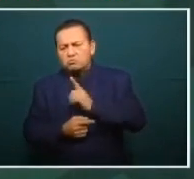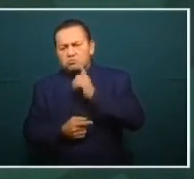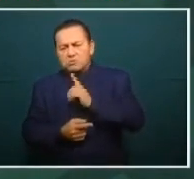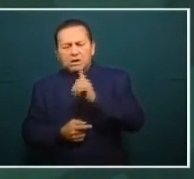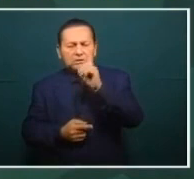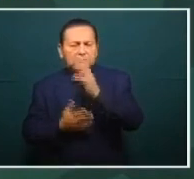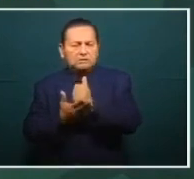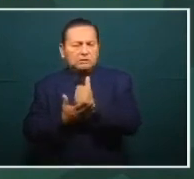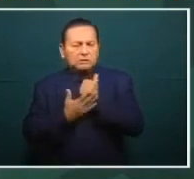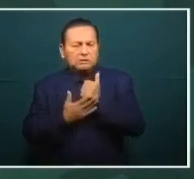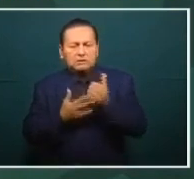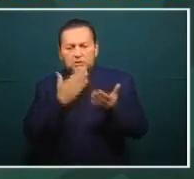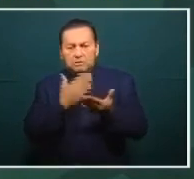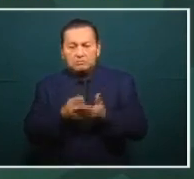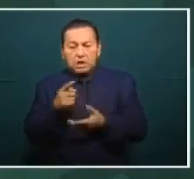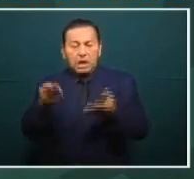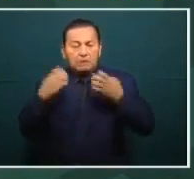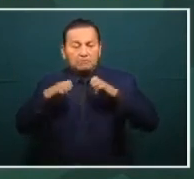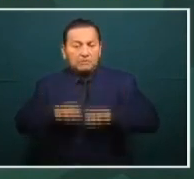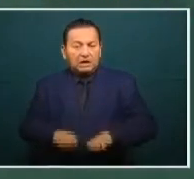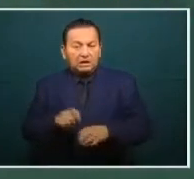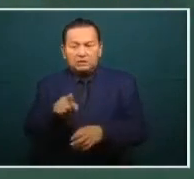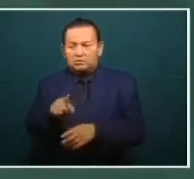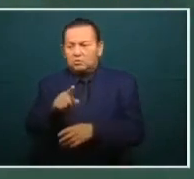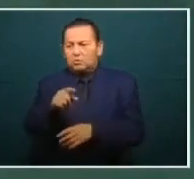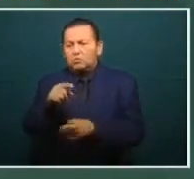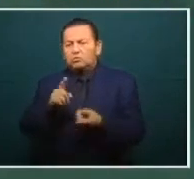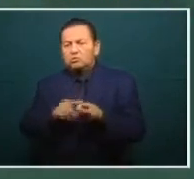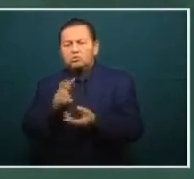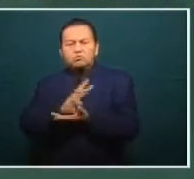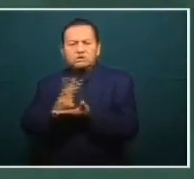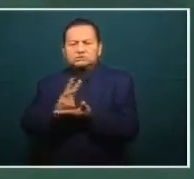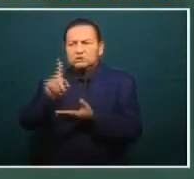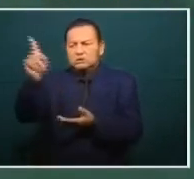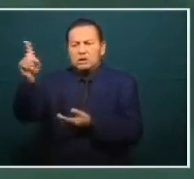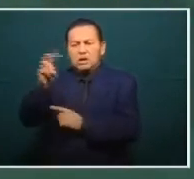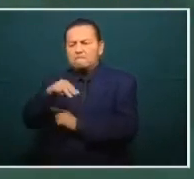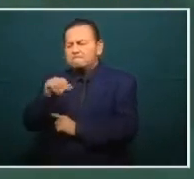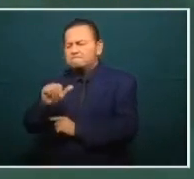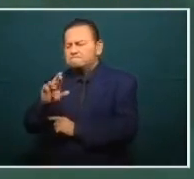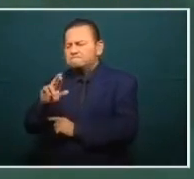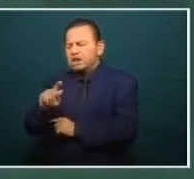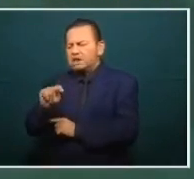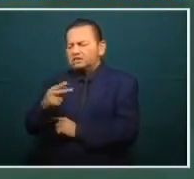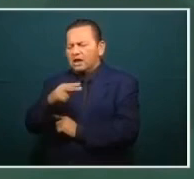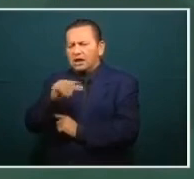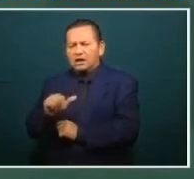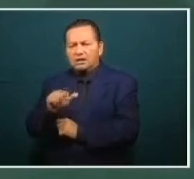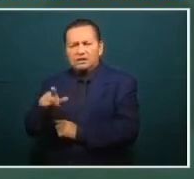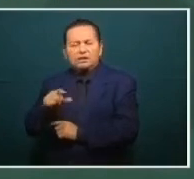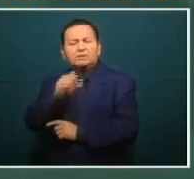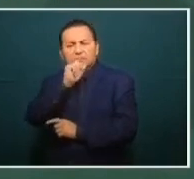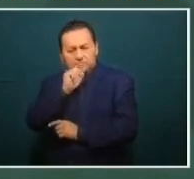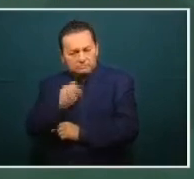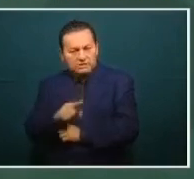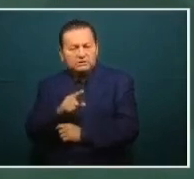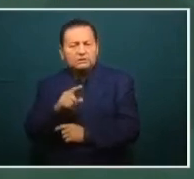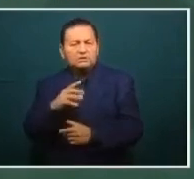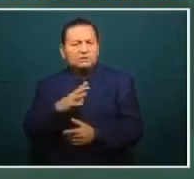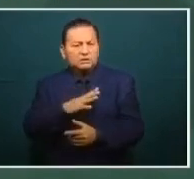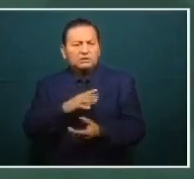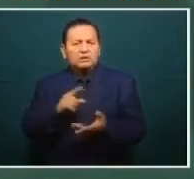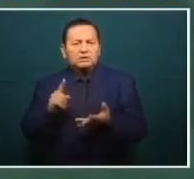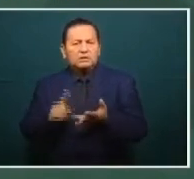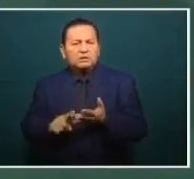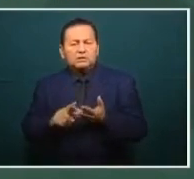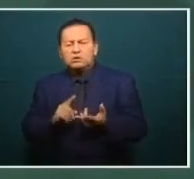es nuestra embajadora of a en very good Washington, diplomat Marta Bárcenas. who is our ambassador in